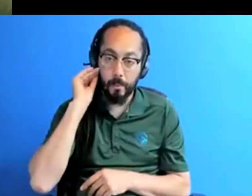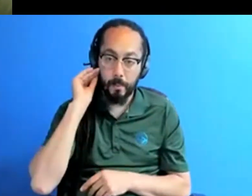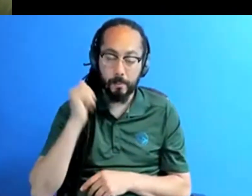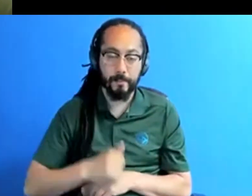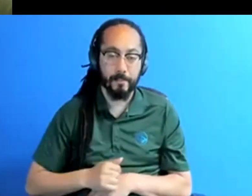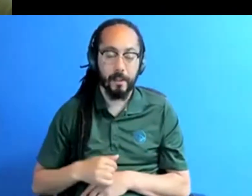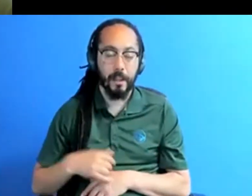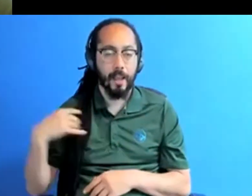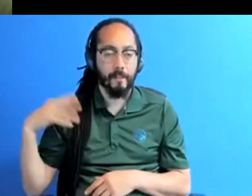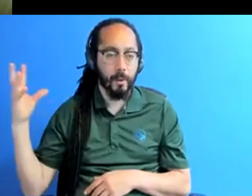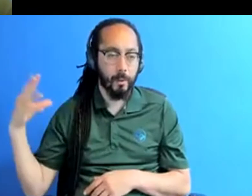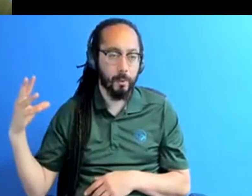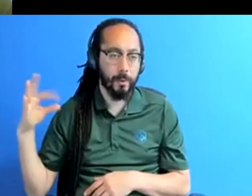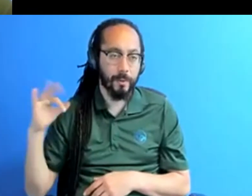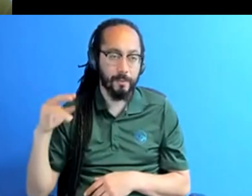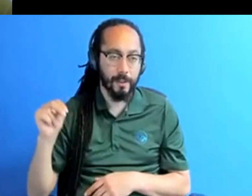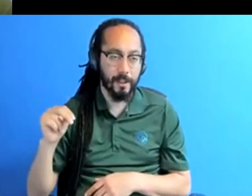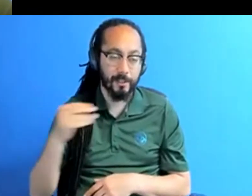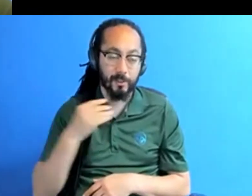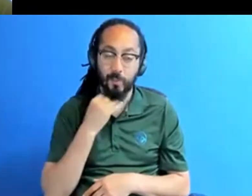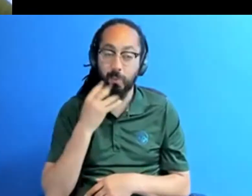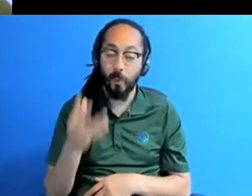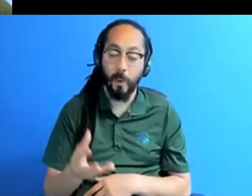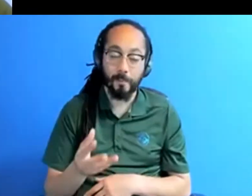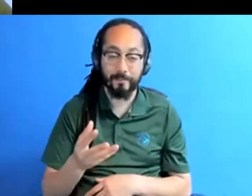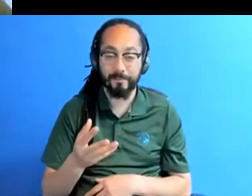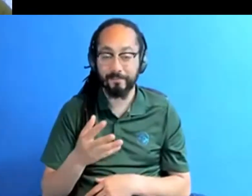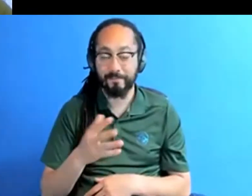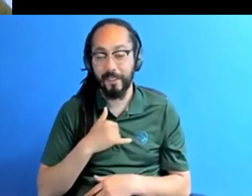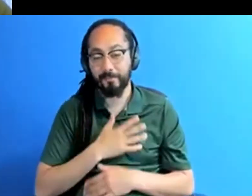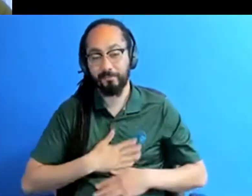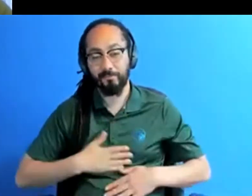on. It's lovely and warm, enjoying the moment.